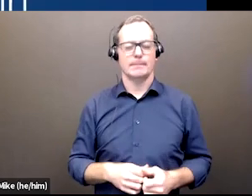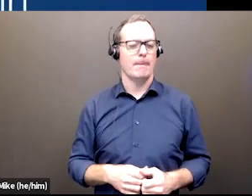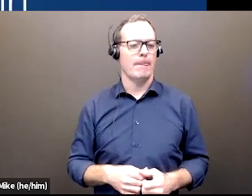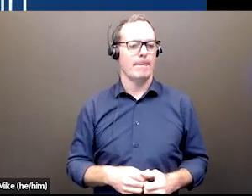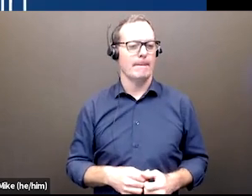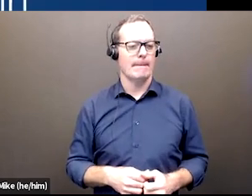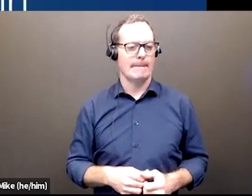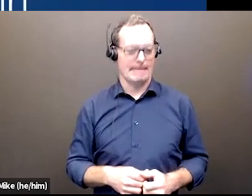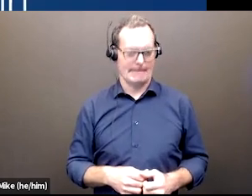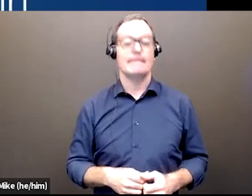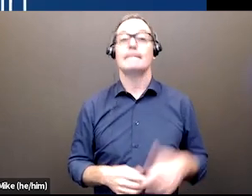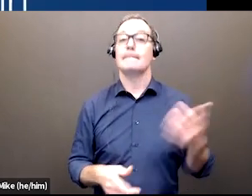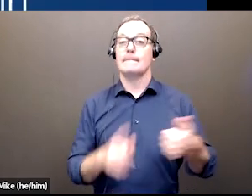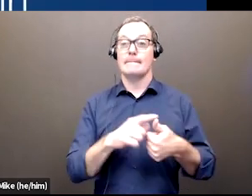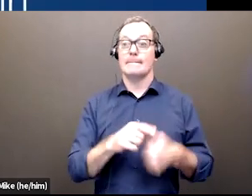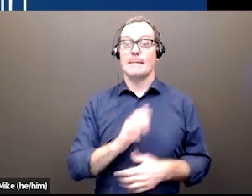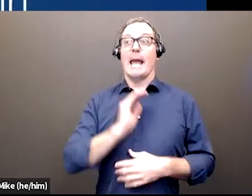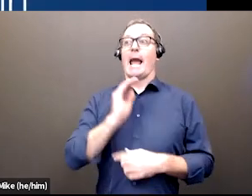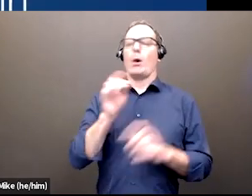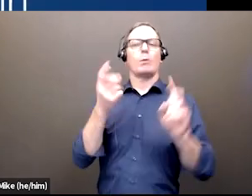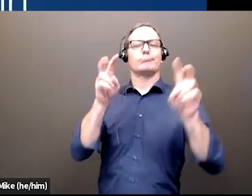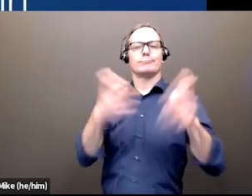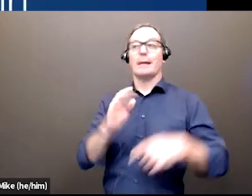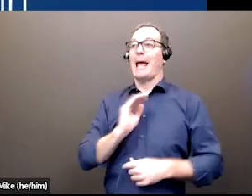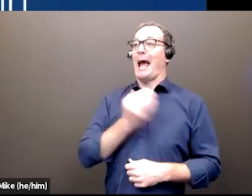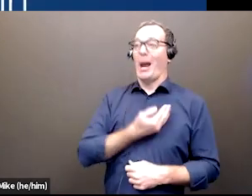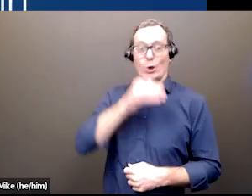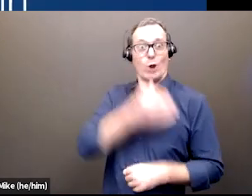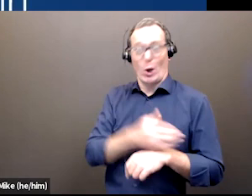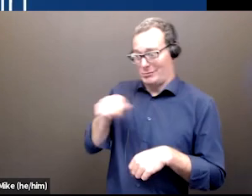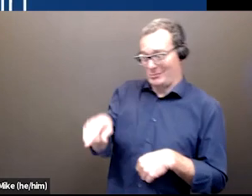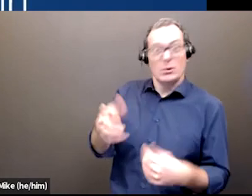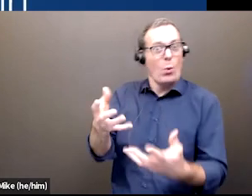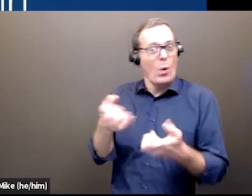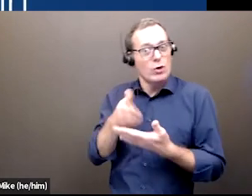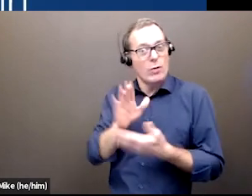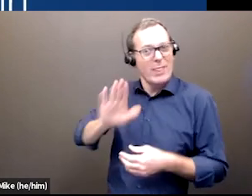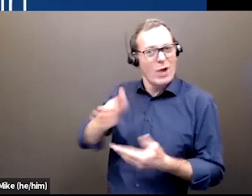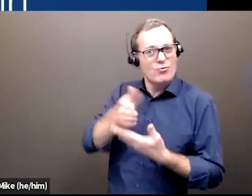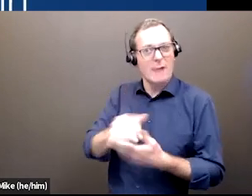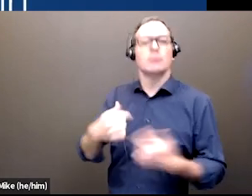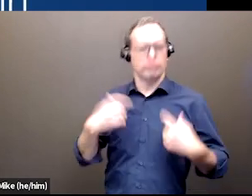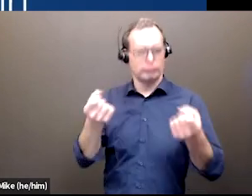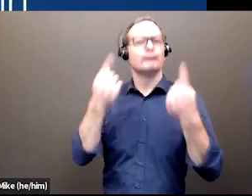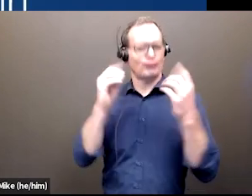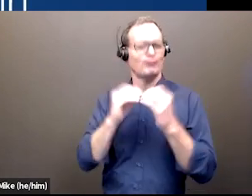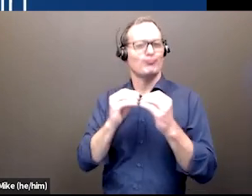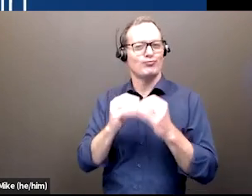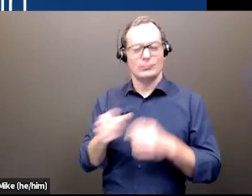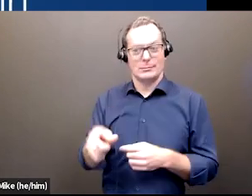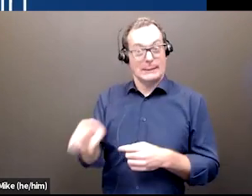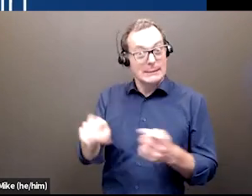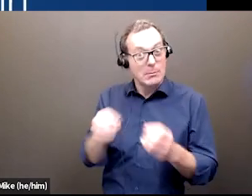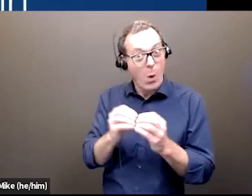We understand our daughter's rights better and can ask for what we need. My son is better able